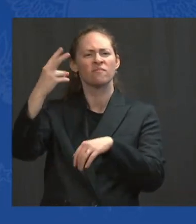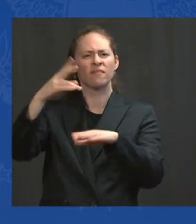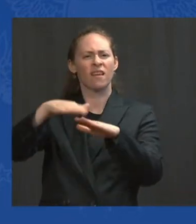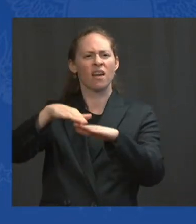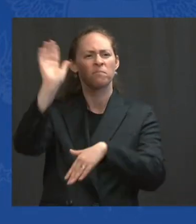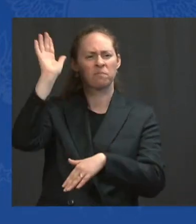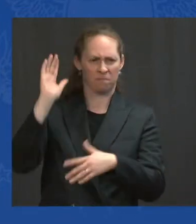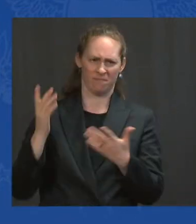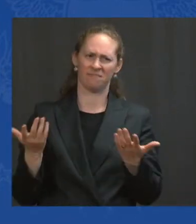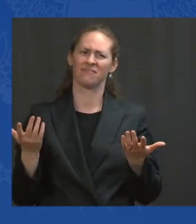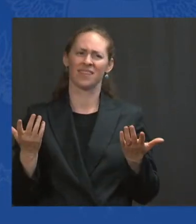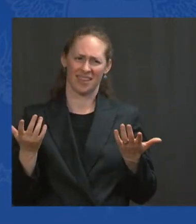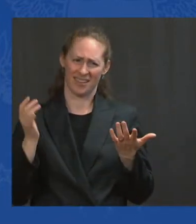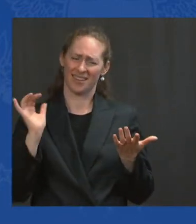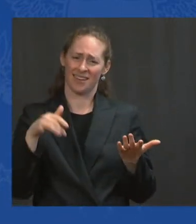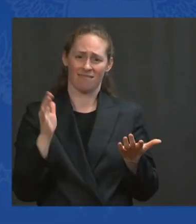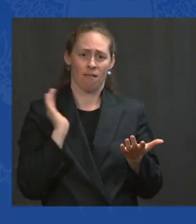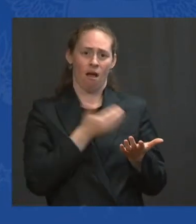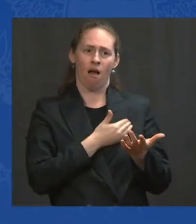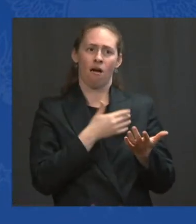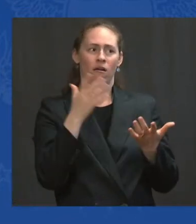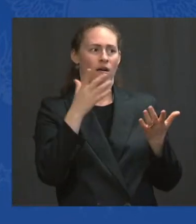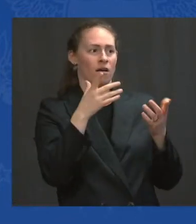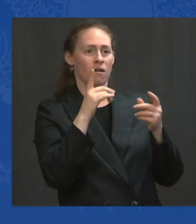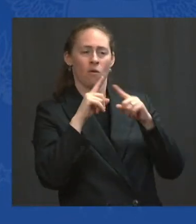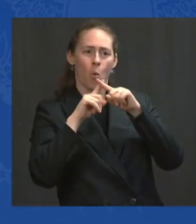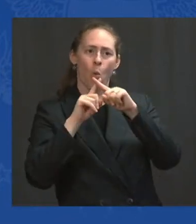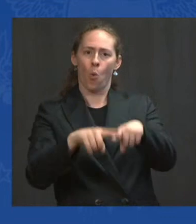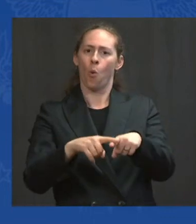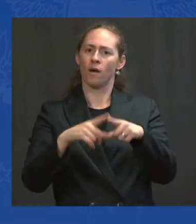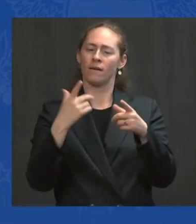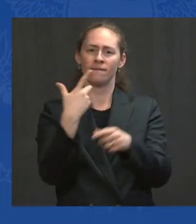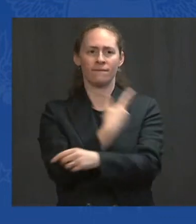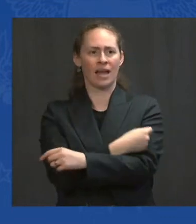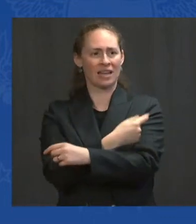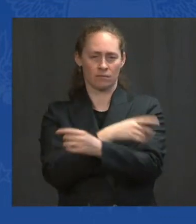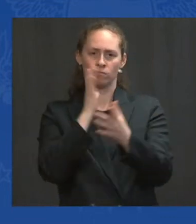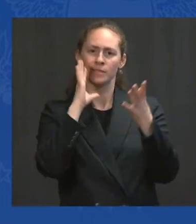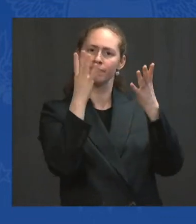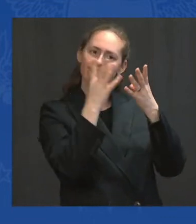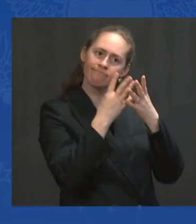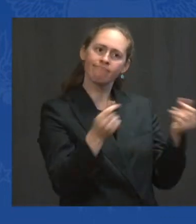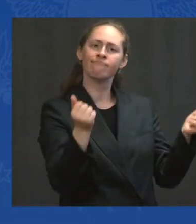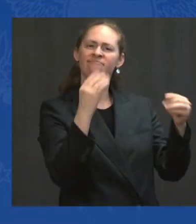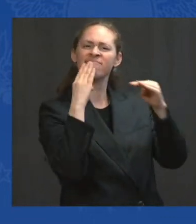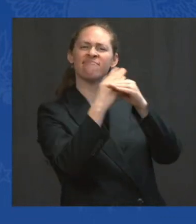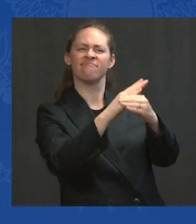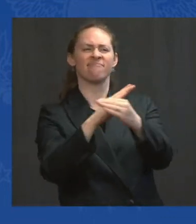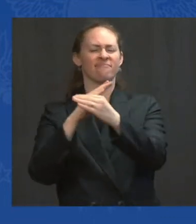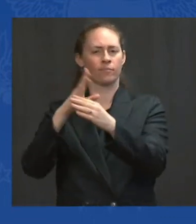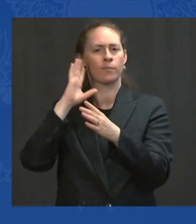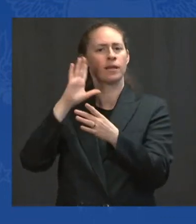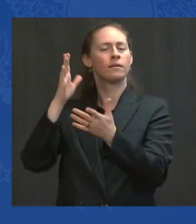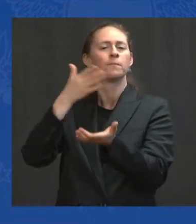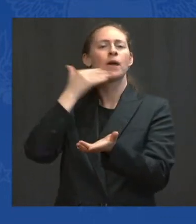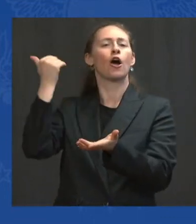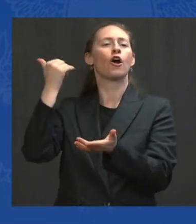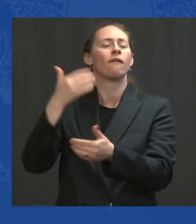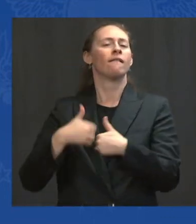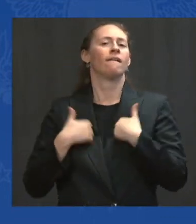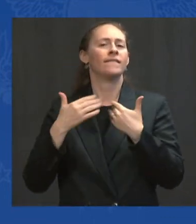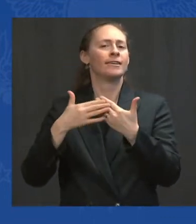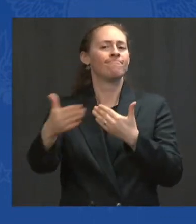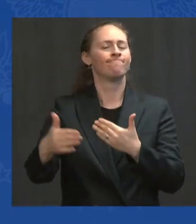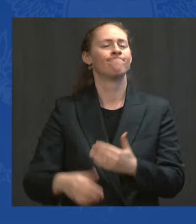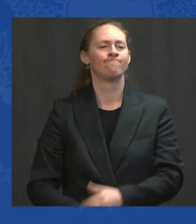Vaccination is our leading public health strategy to stop the Delta variant and bring case rates down in these counties. We are